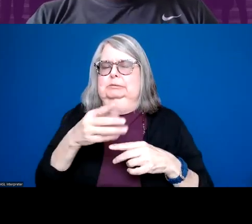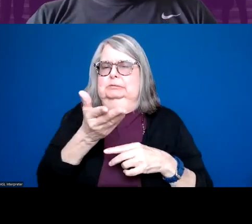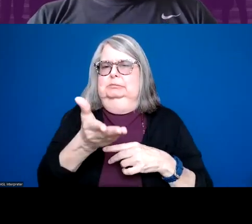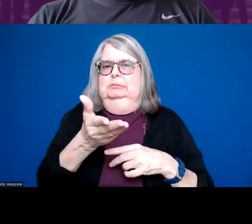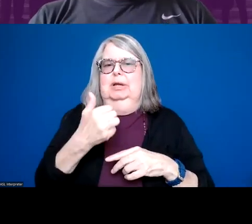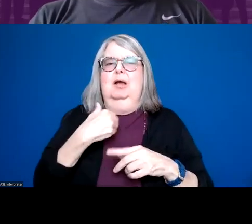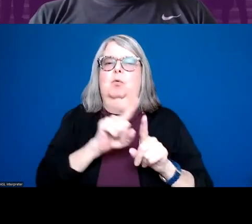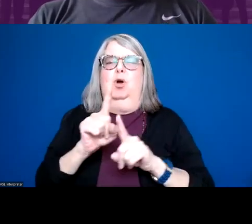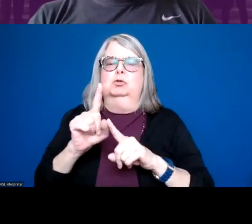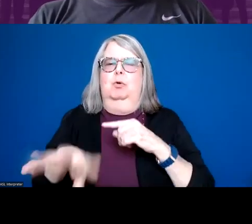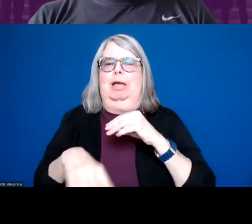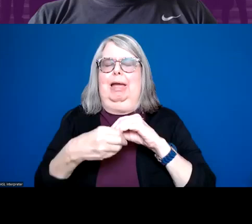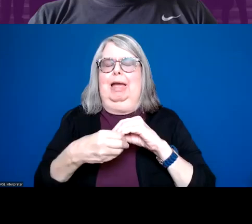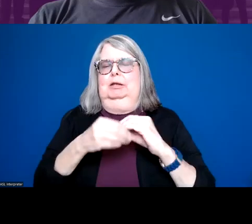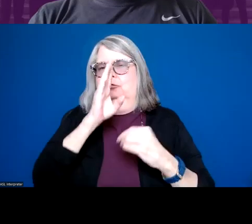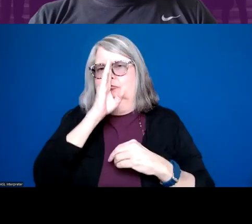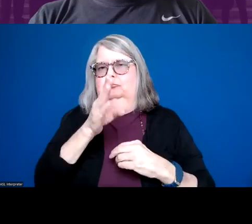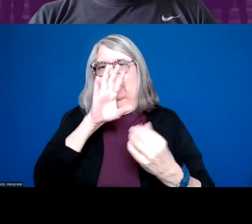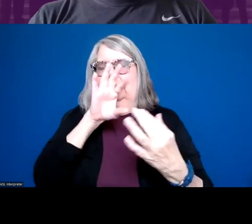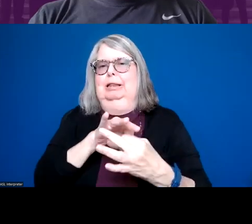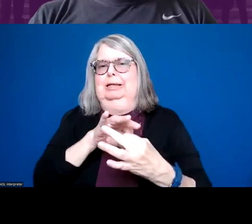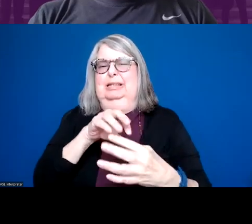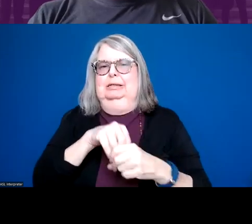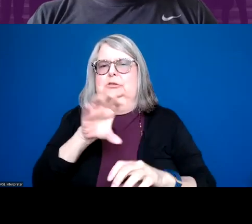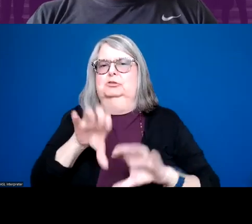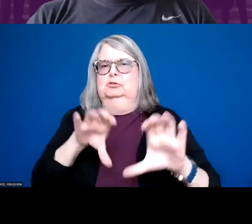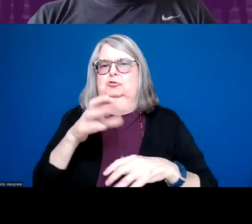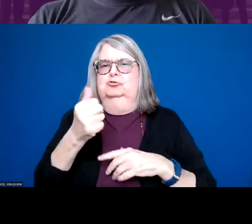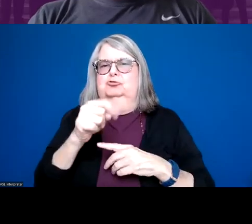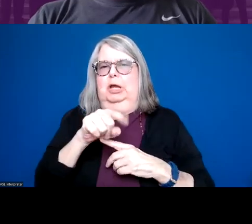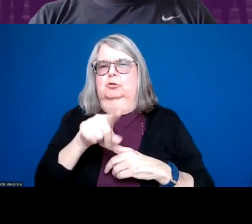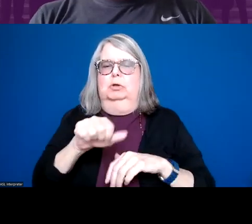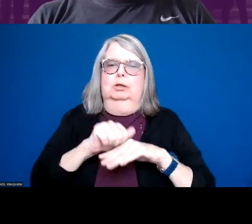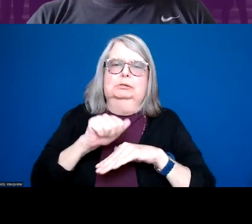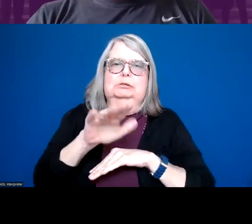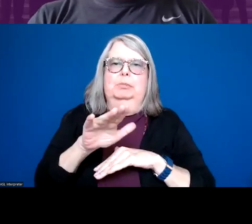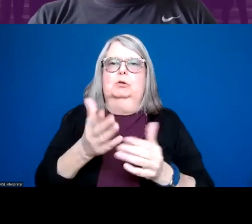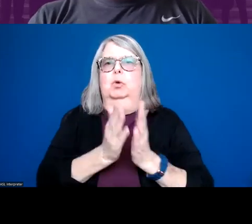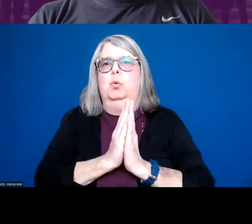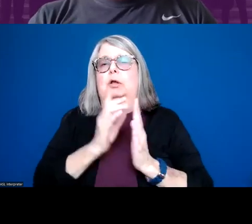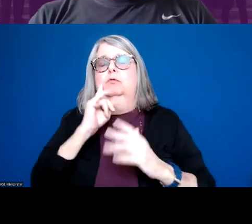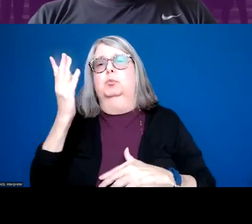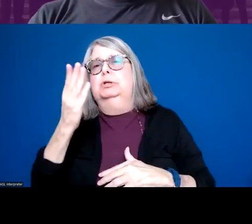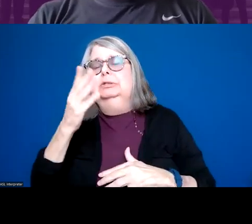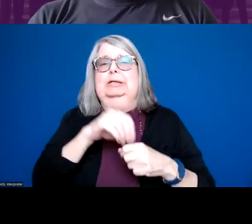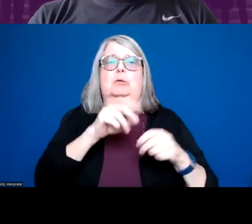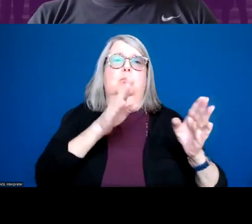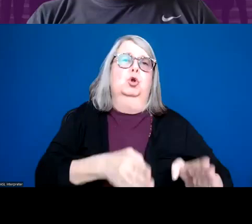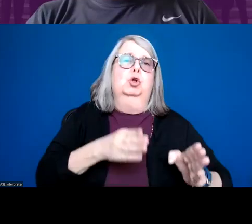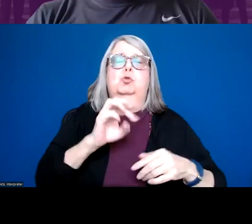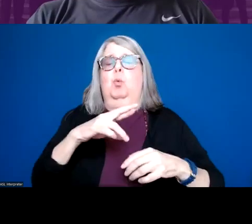link to the Let's Save Lives presentation in the chat that you can submit a request for a presentation, whether you do it in person or virtually, or just